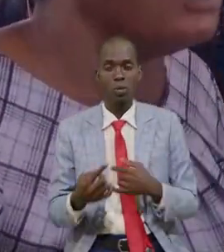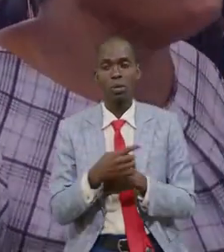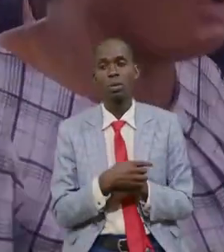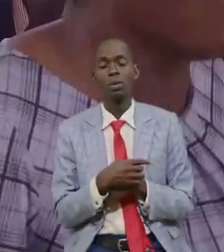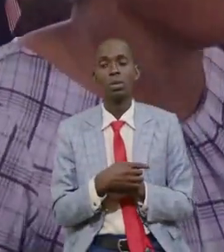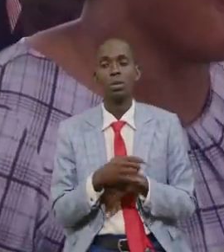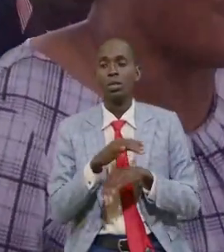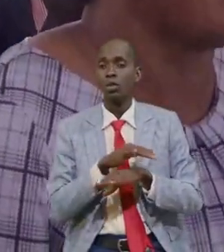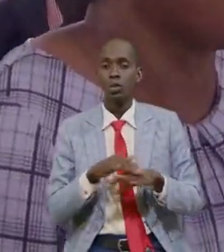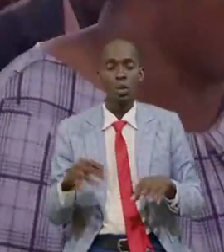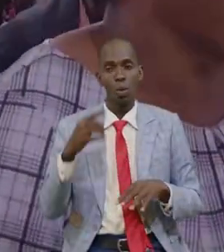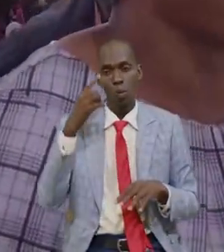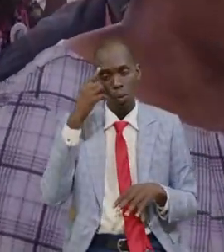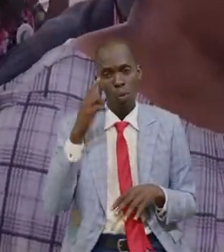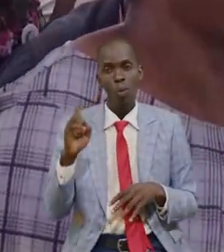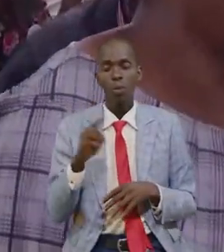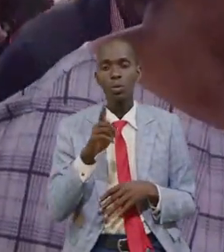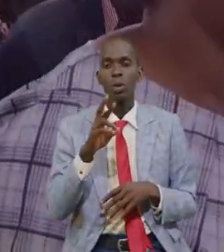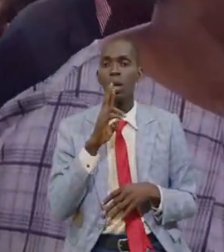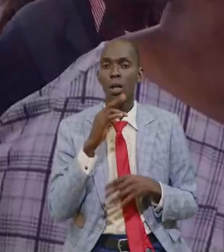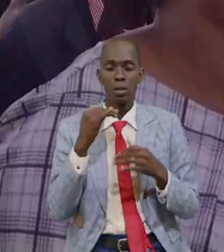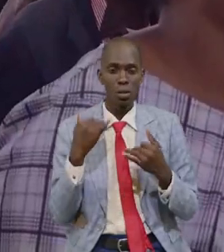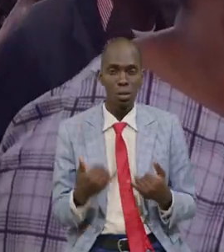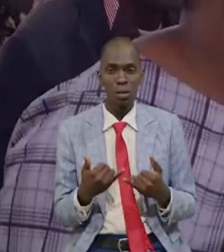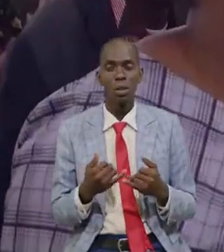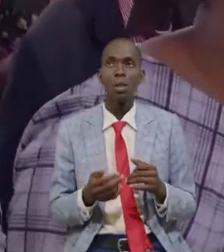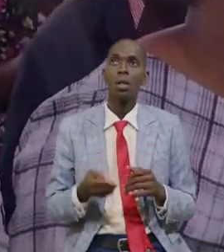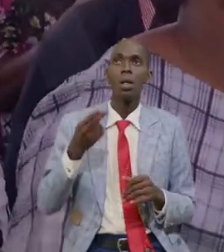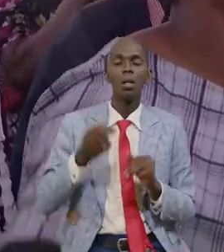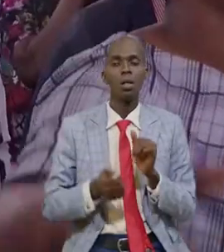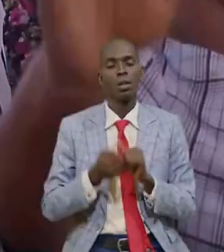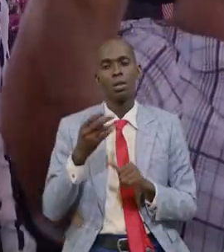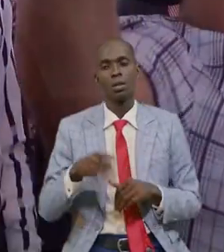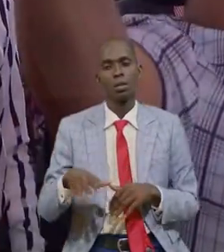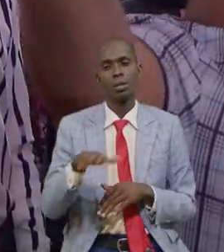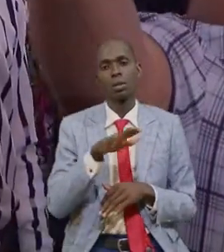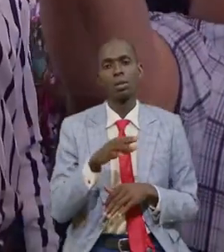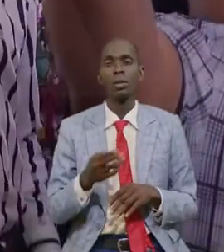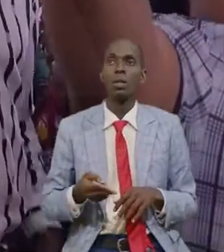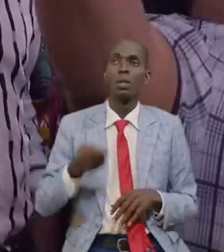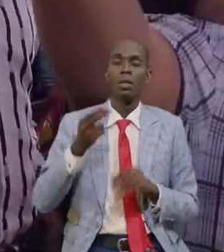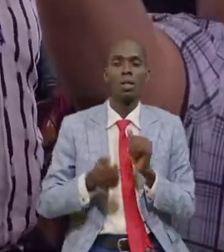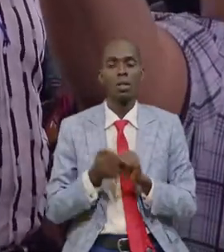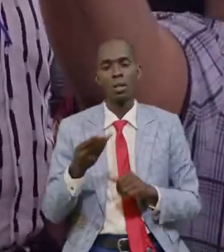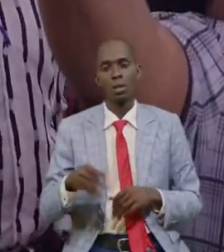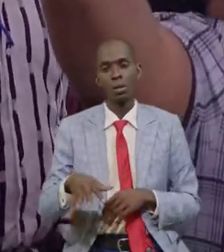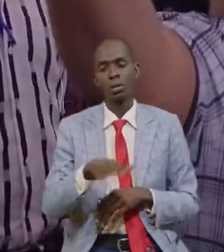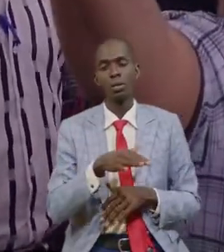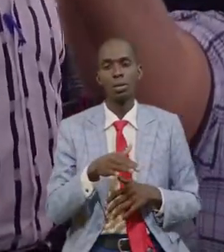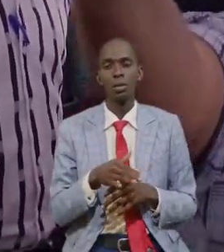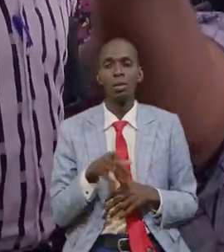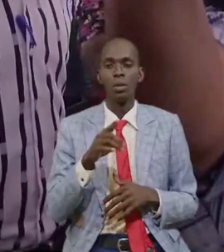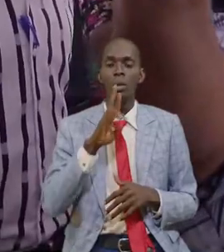Don't mind where you are now. Higher ground. Higher ground. You are